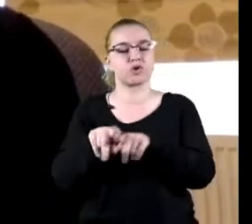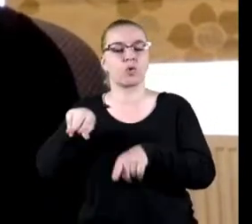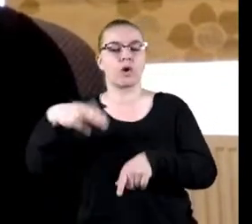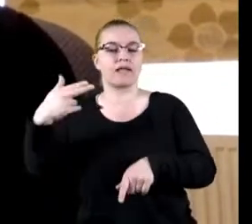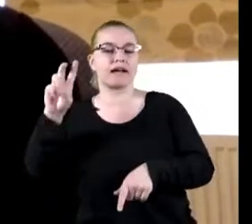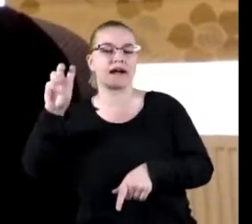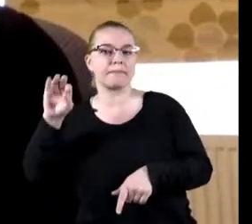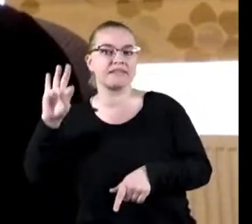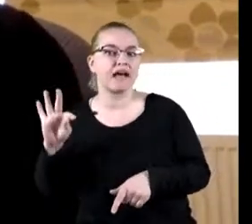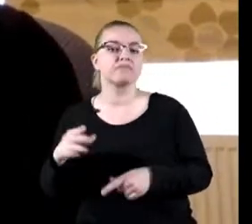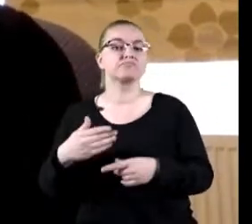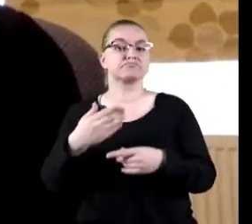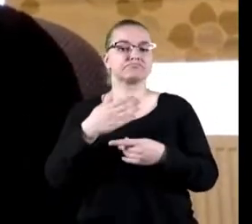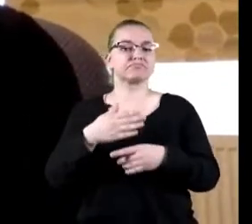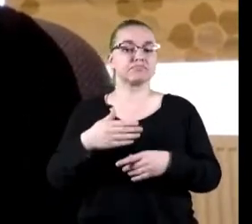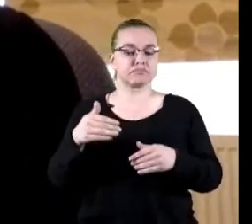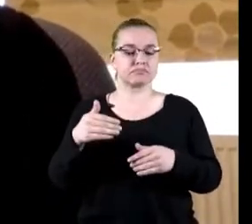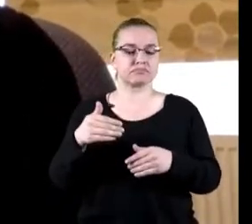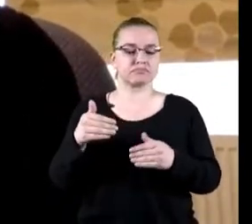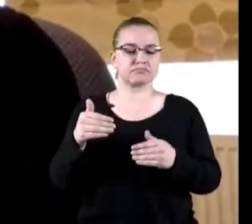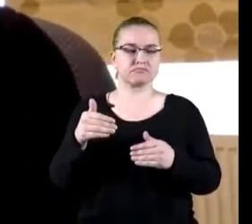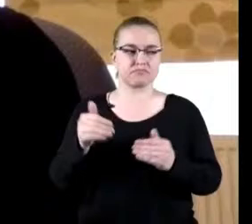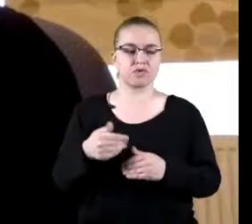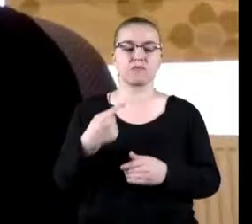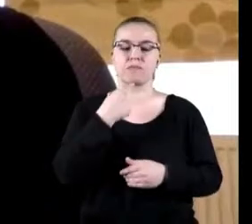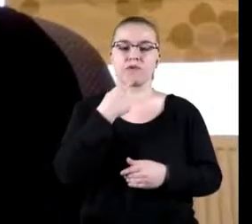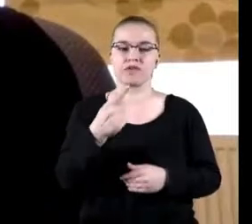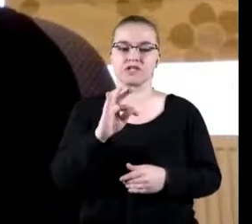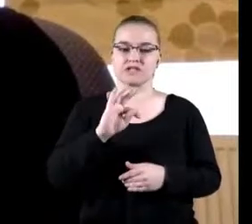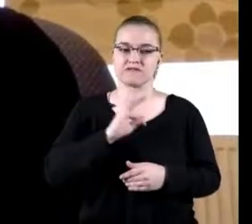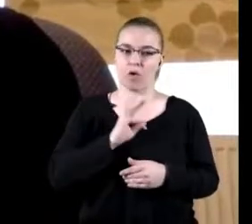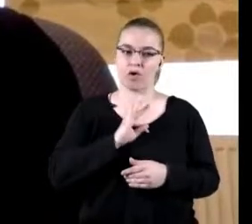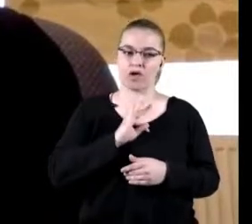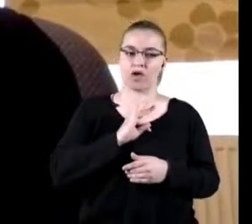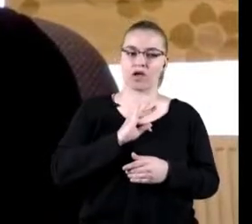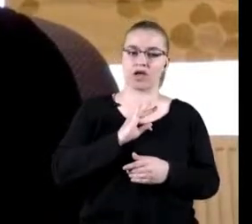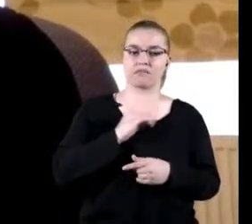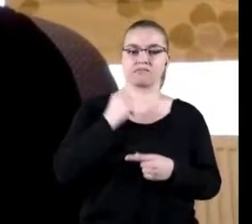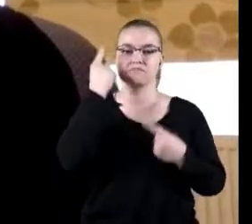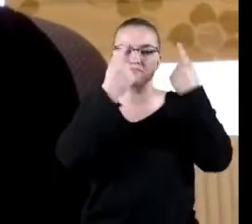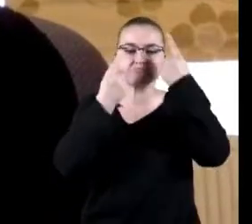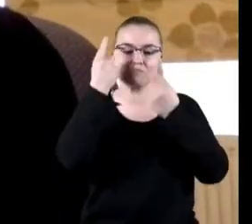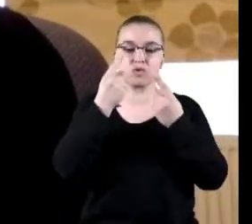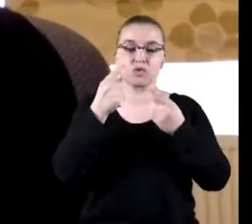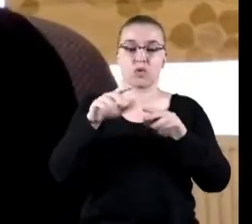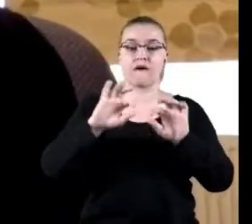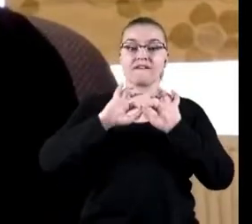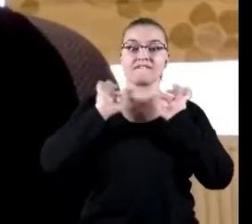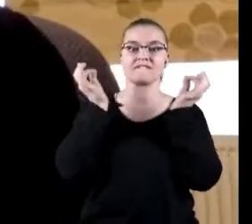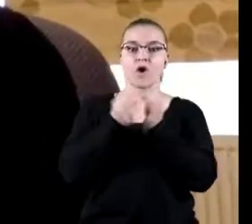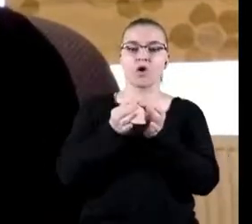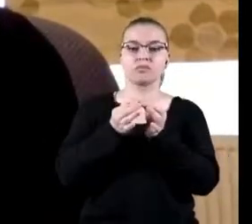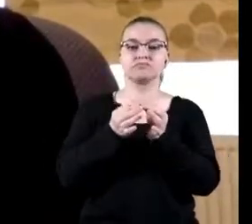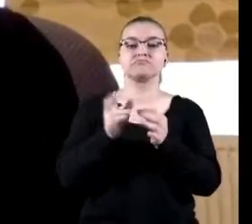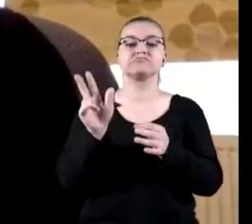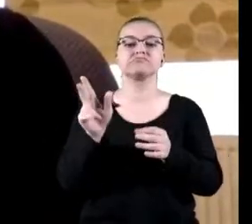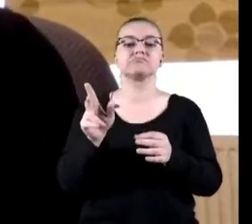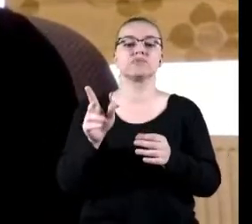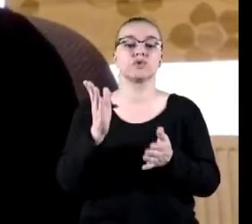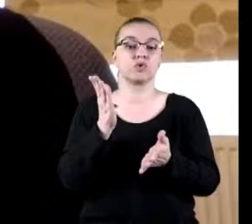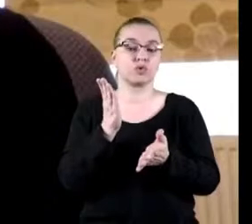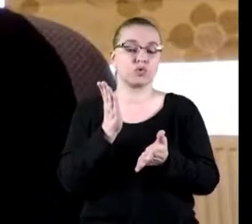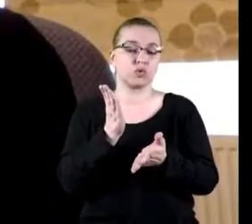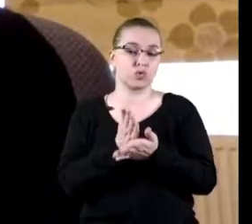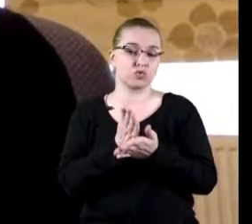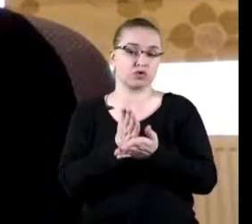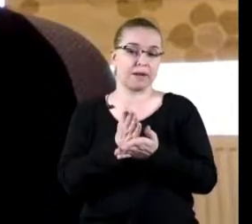opening remarks. The World Urban Forum comes only a month after the Global Platform for Disaster Risk